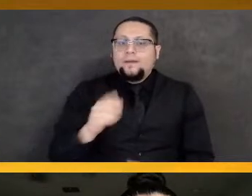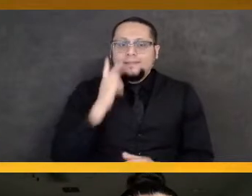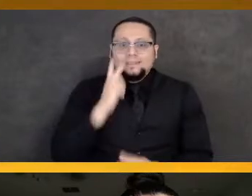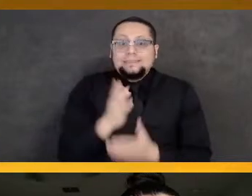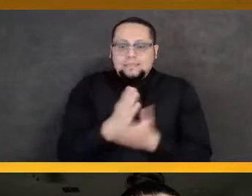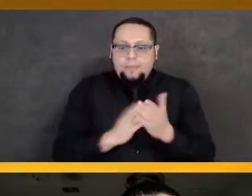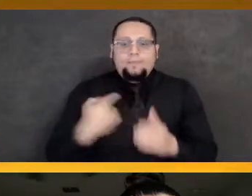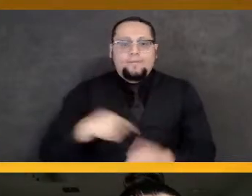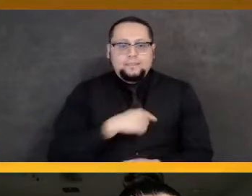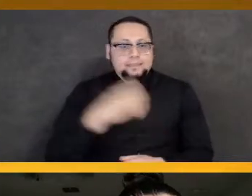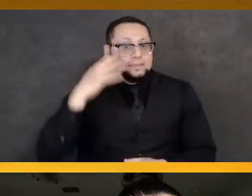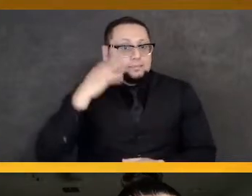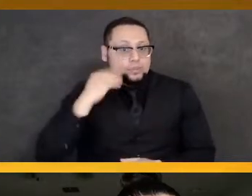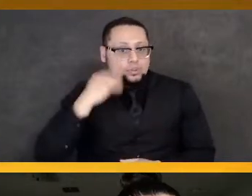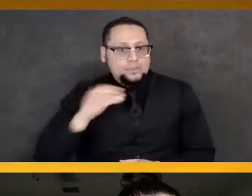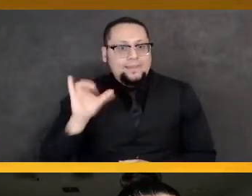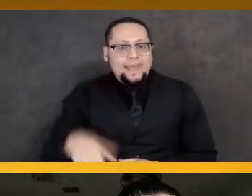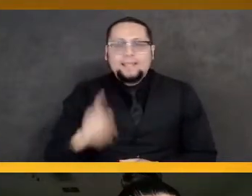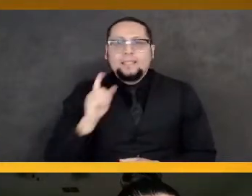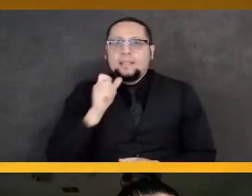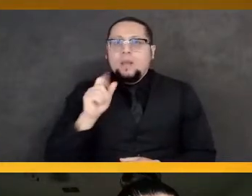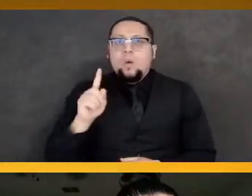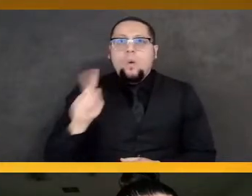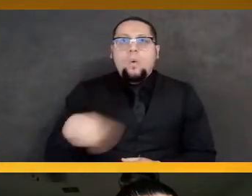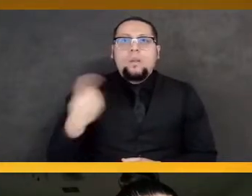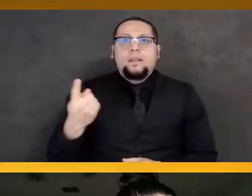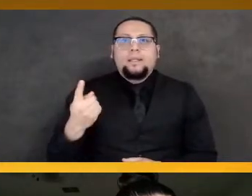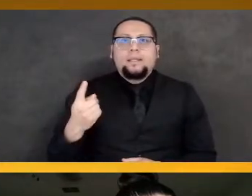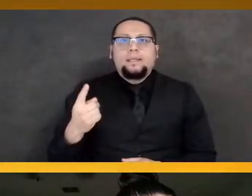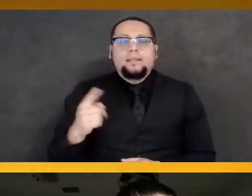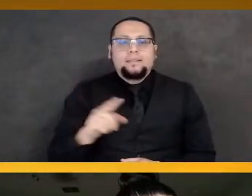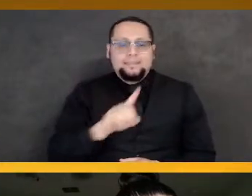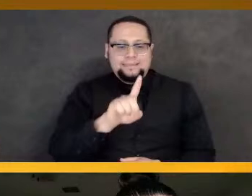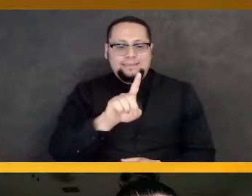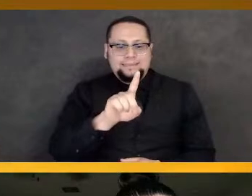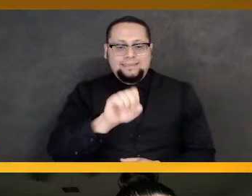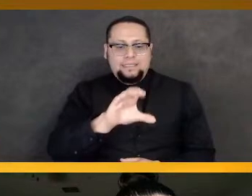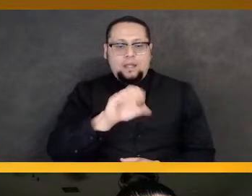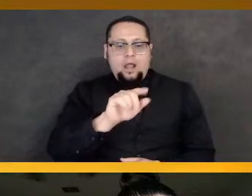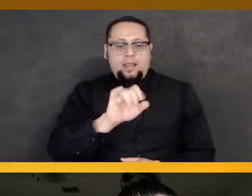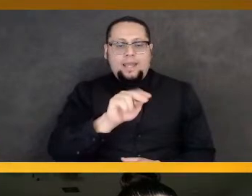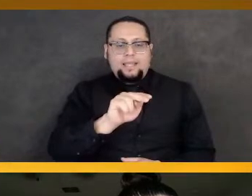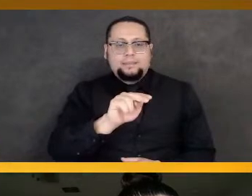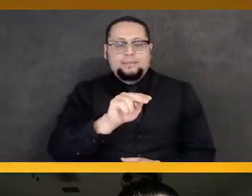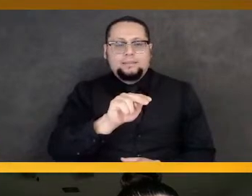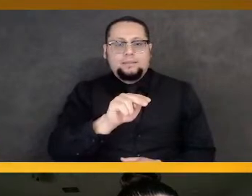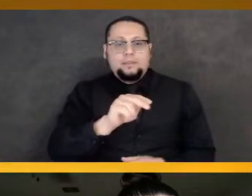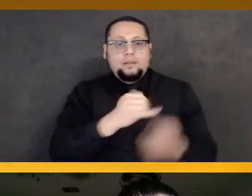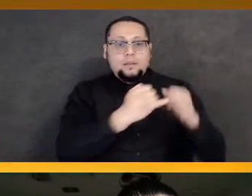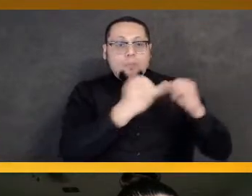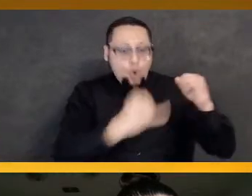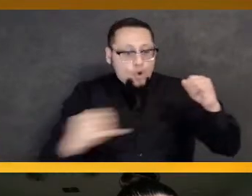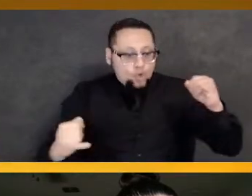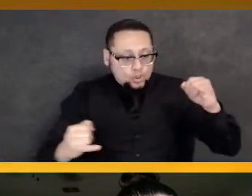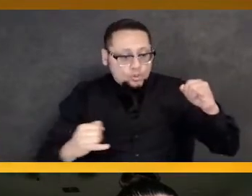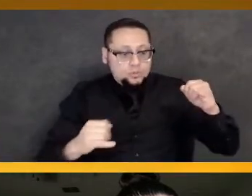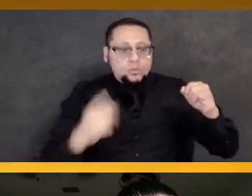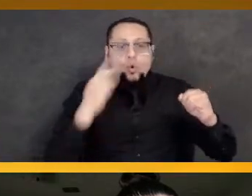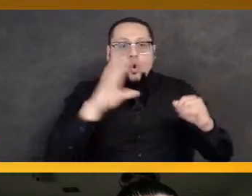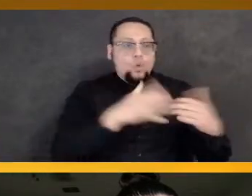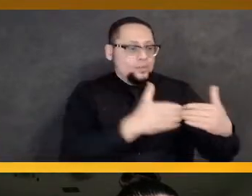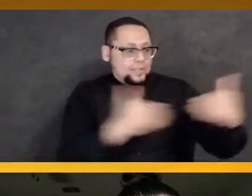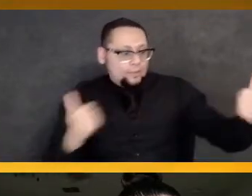experiencing is not just decolonizing from the physical borders or what separates us as native